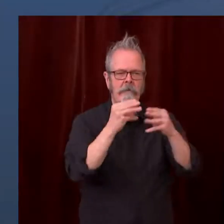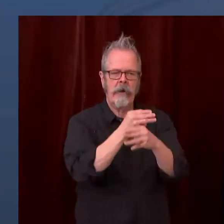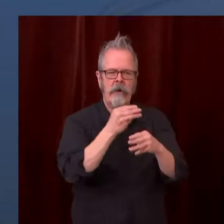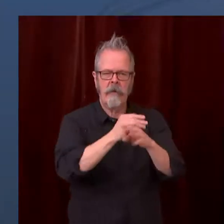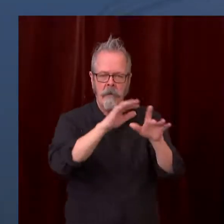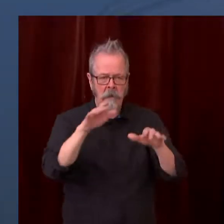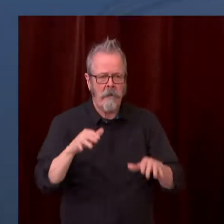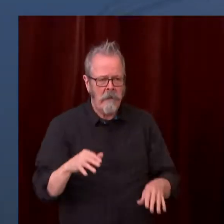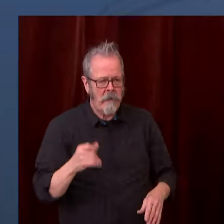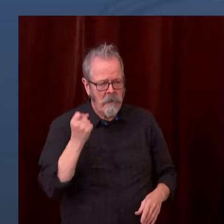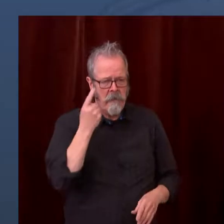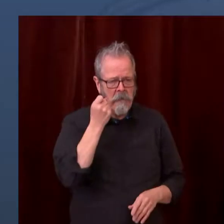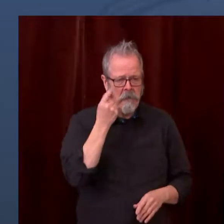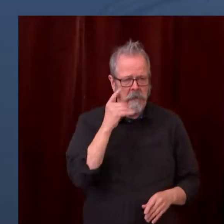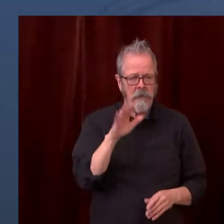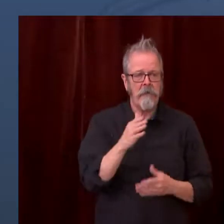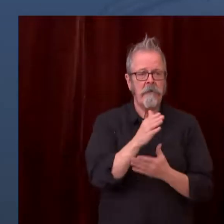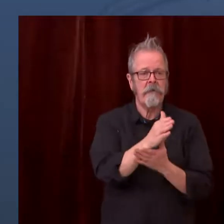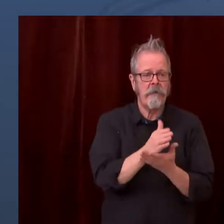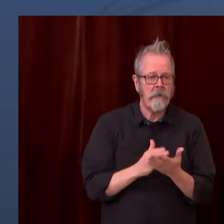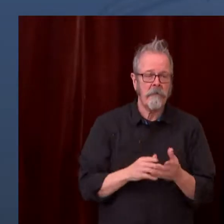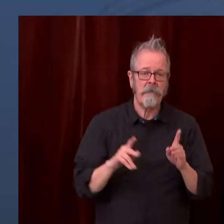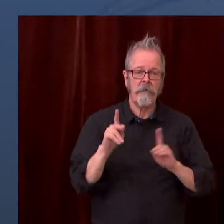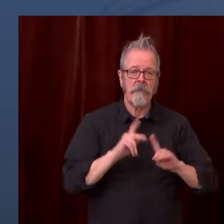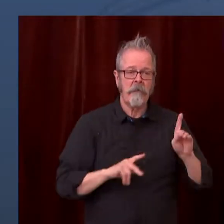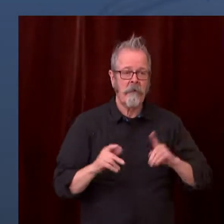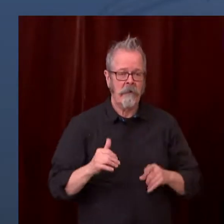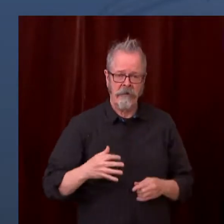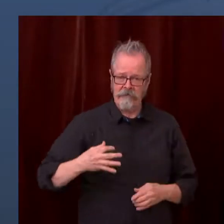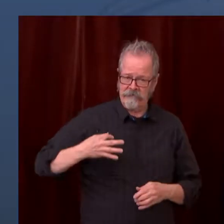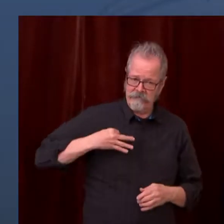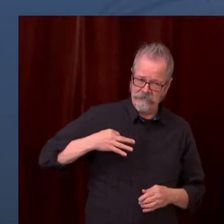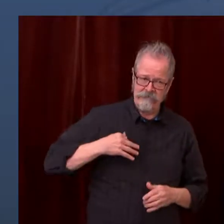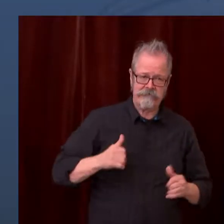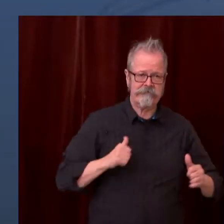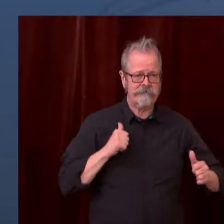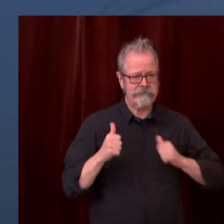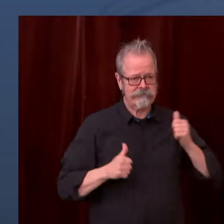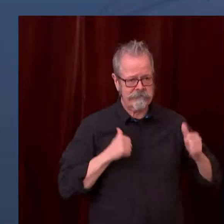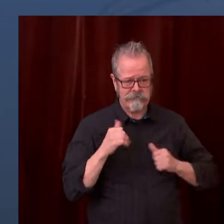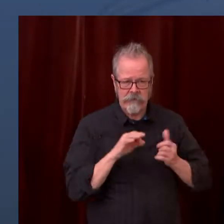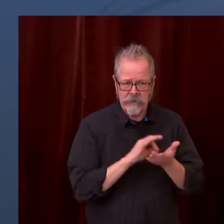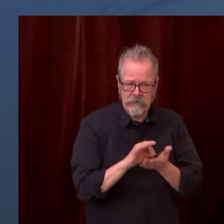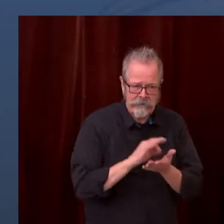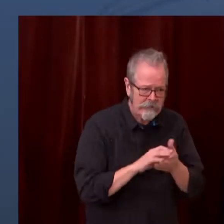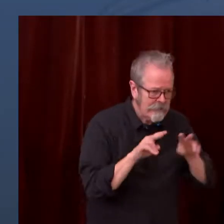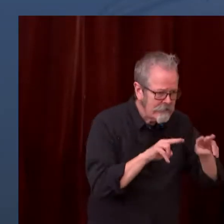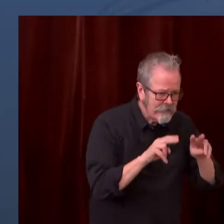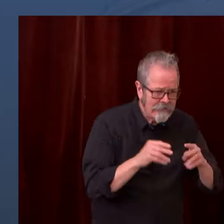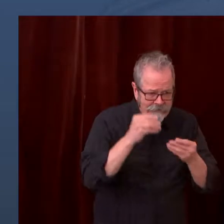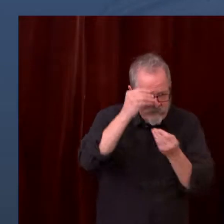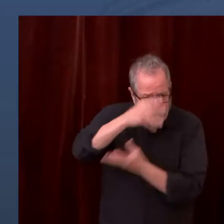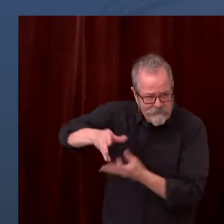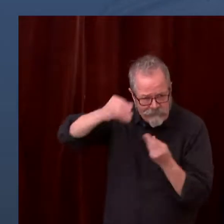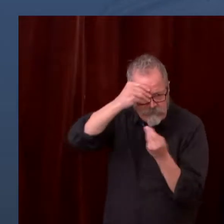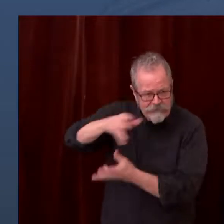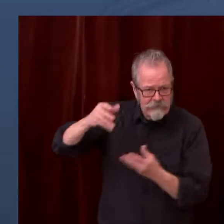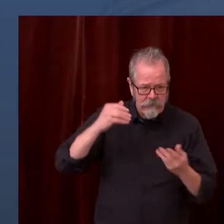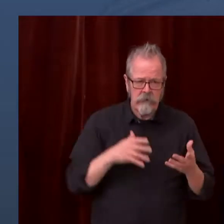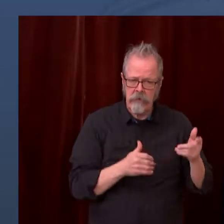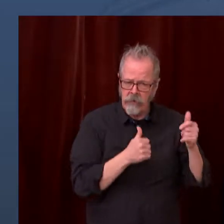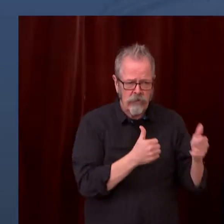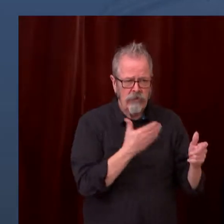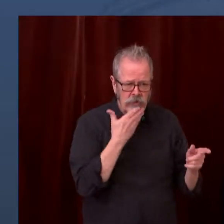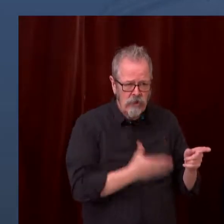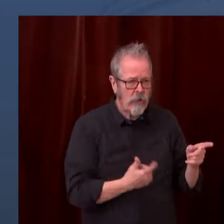Health to expand some of those operations. So I hope that this is going to be easier for people as these doses